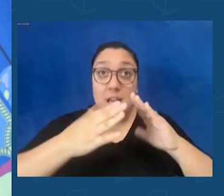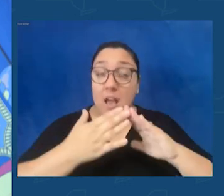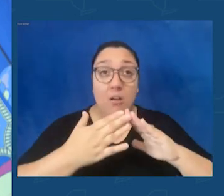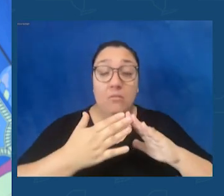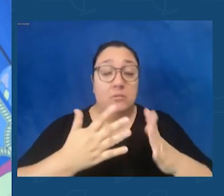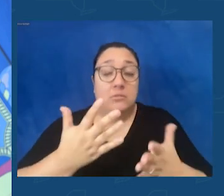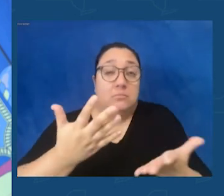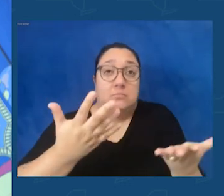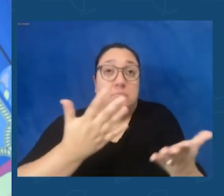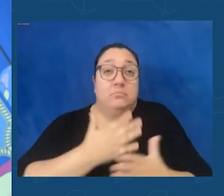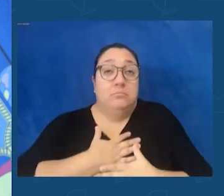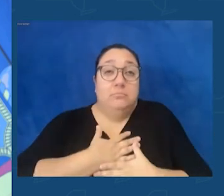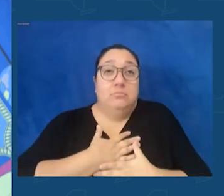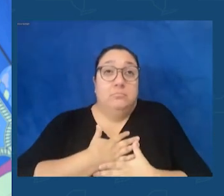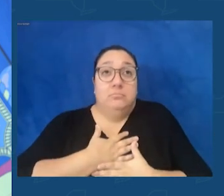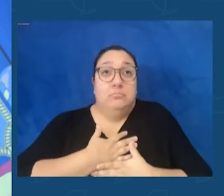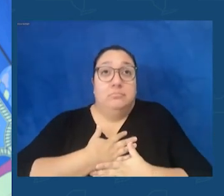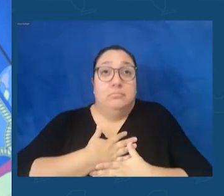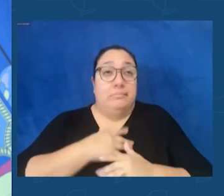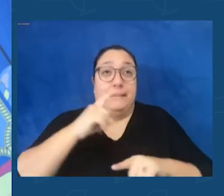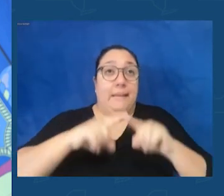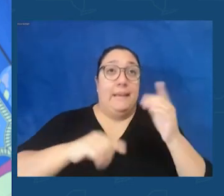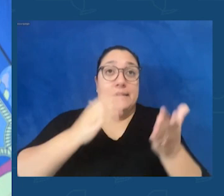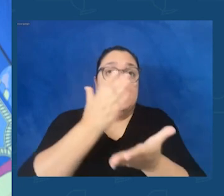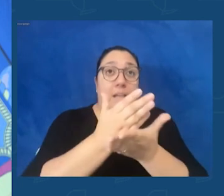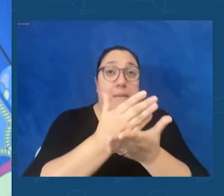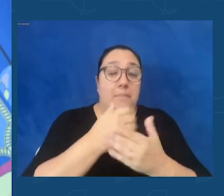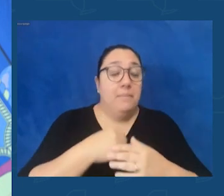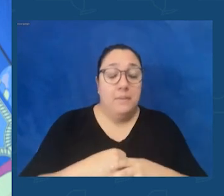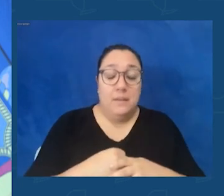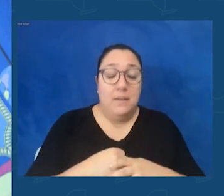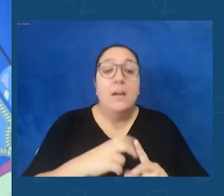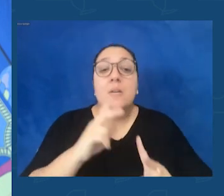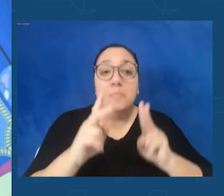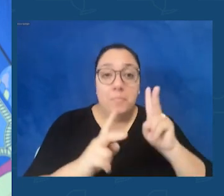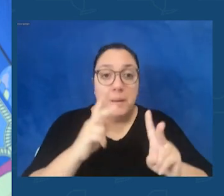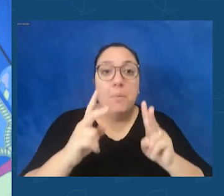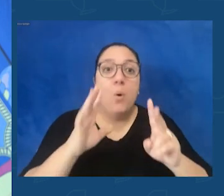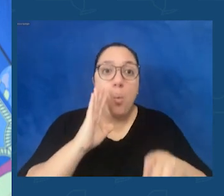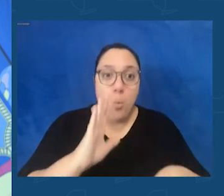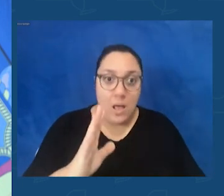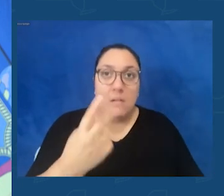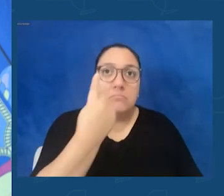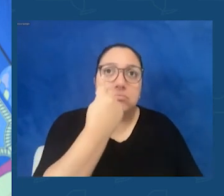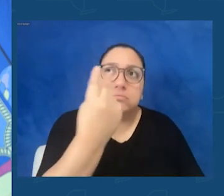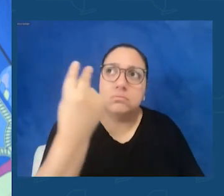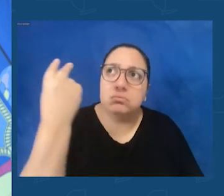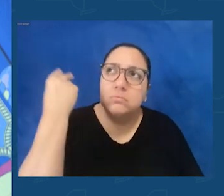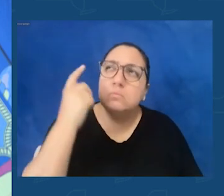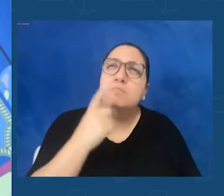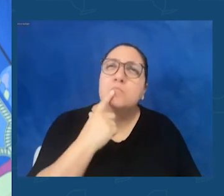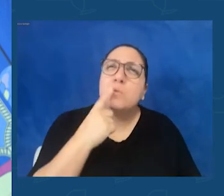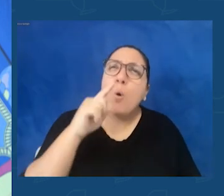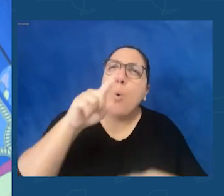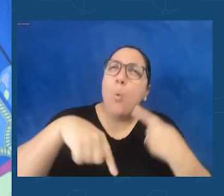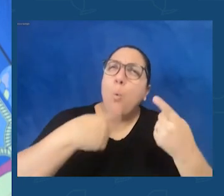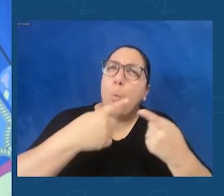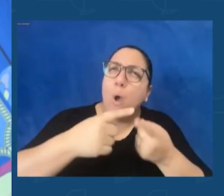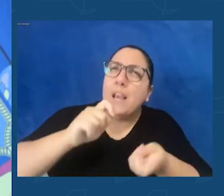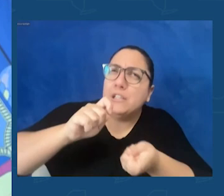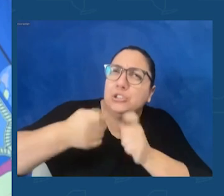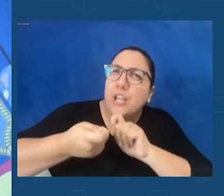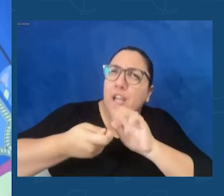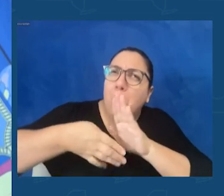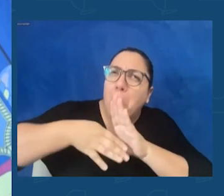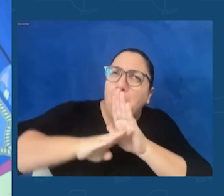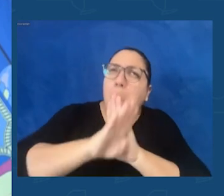means there's no stopping us. This is the day it all begins, when people look back and say, what was the turning point? You're going to remember this day, and that you were here to